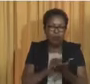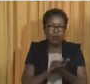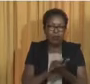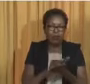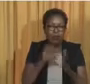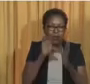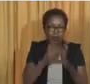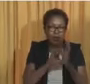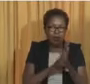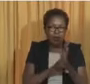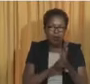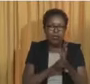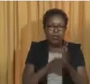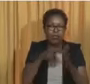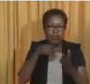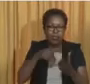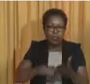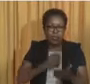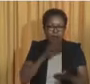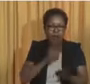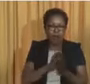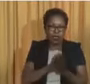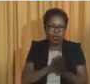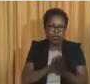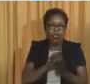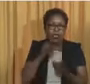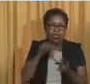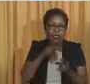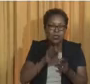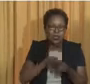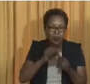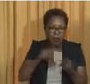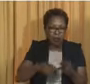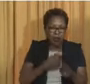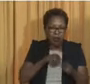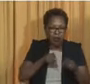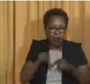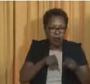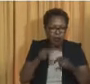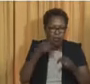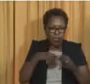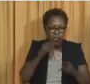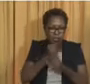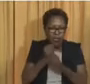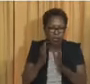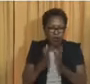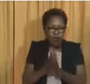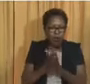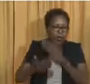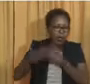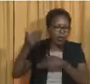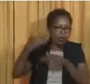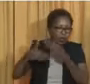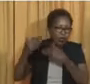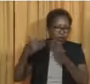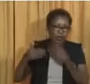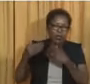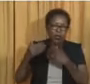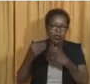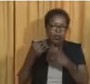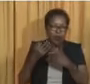is self-contained and self-regulating in dealing with the legacy of abusive amendments in the former